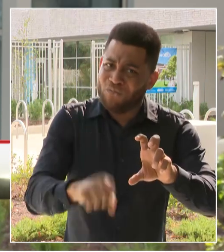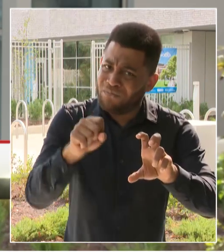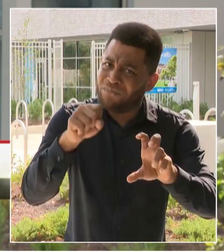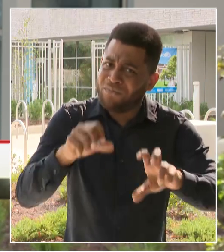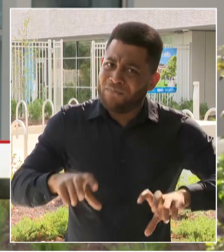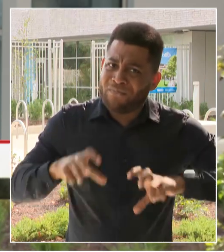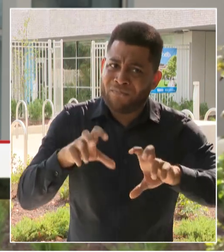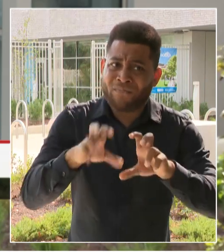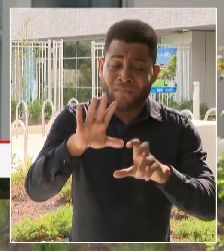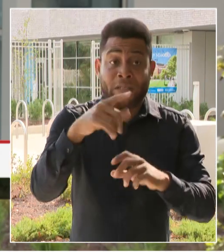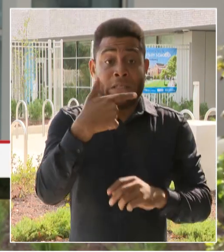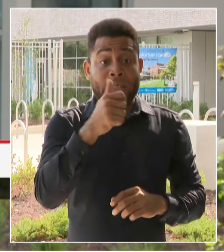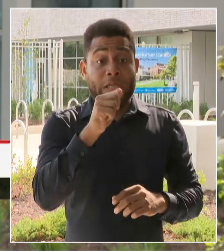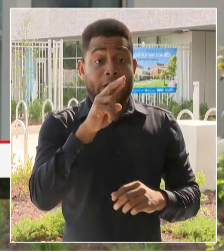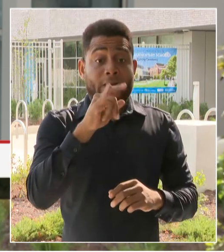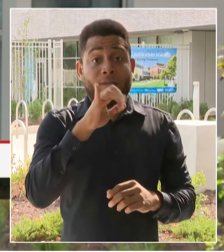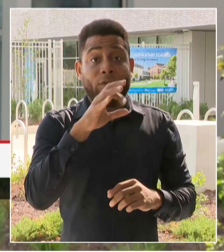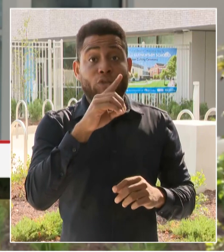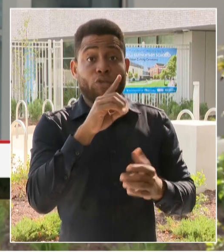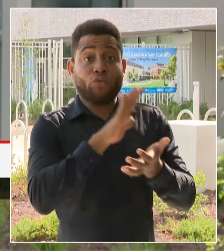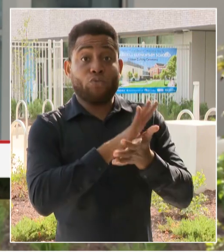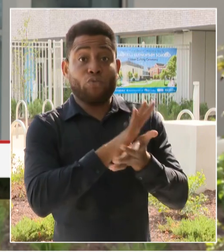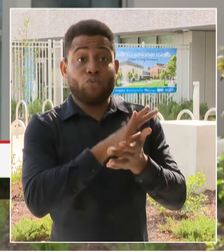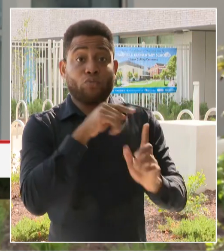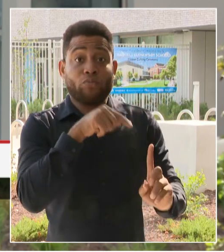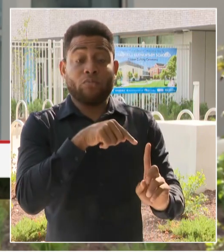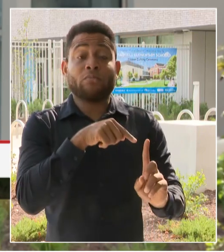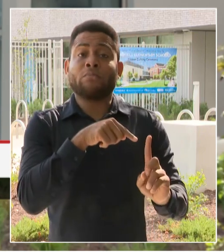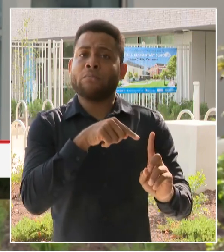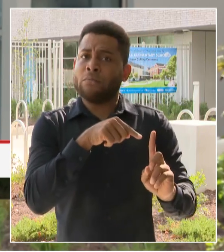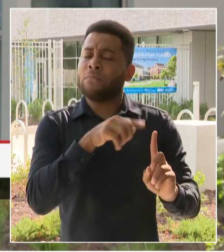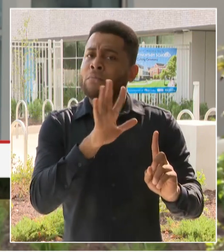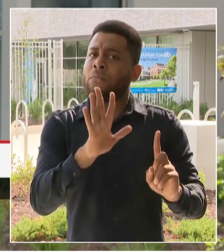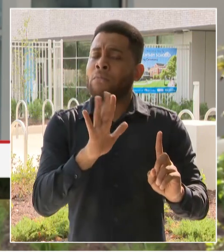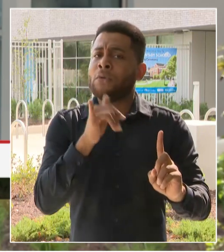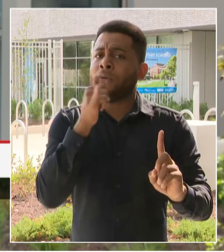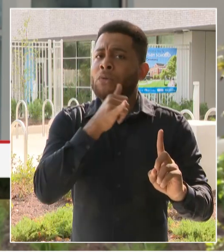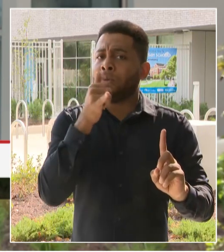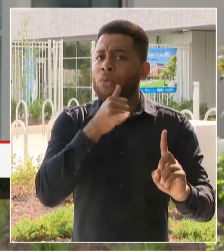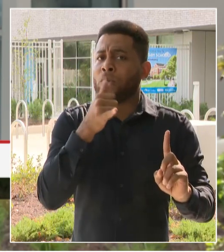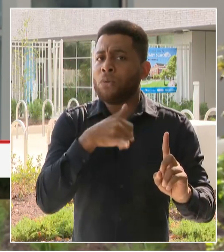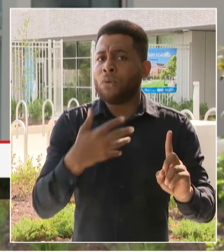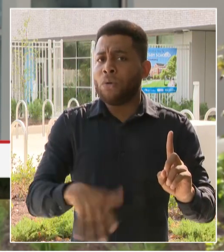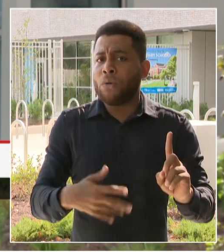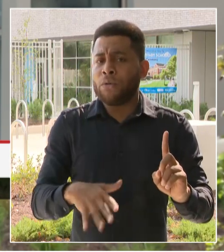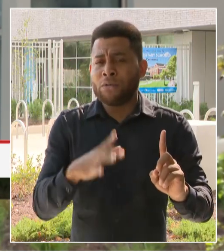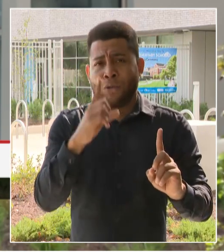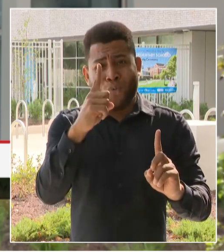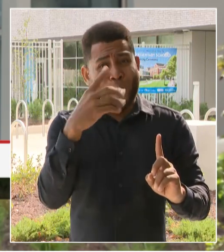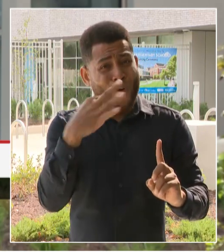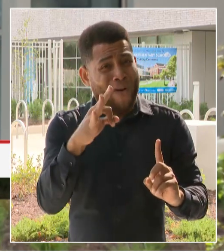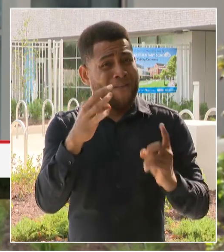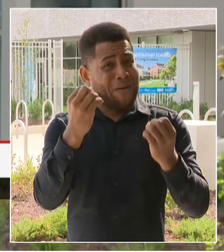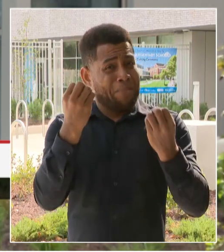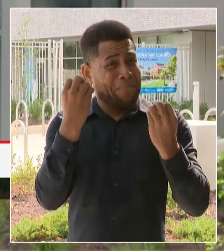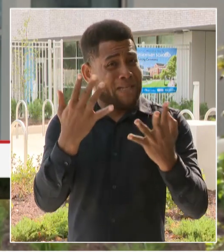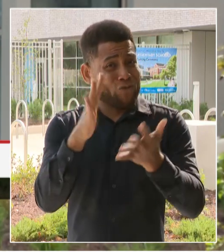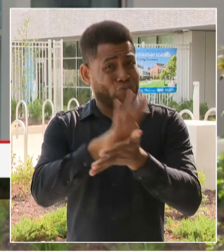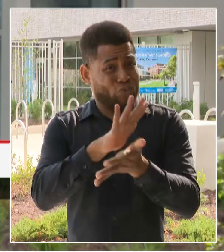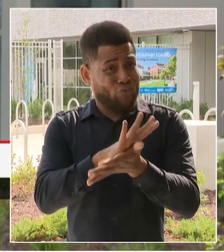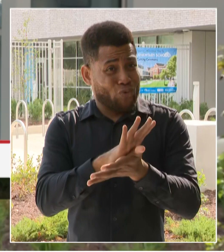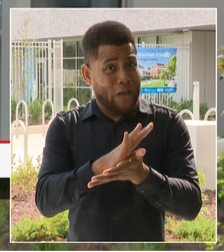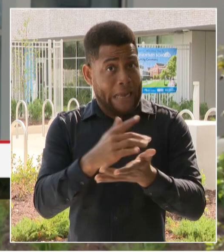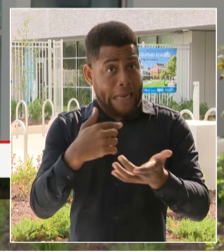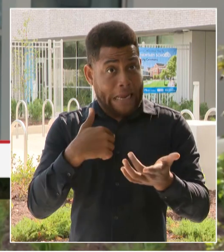latest addition to a growing portfolio of sites where we are co-locating early childhood education with our